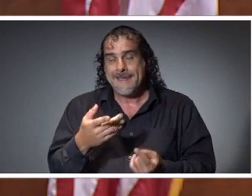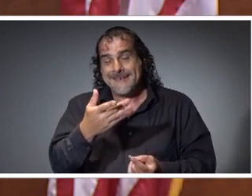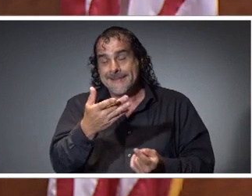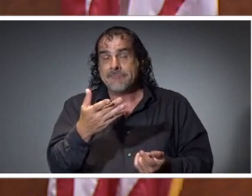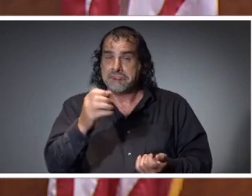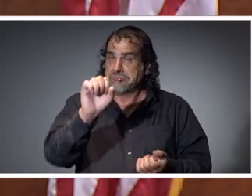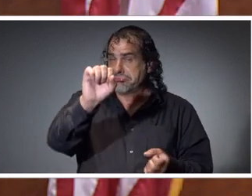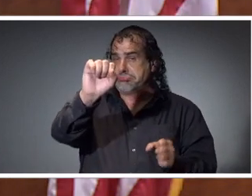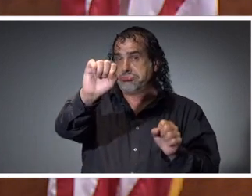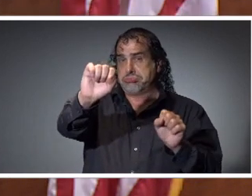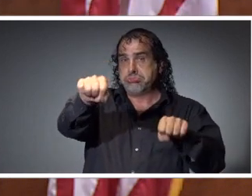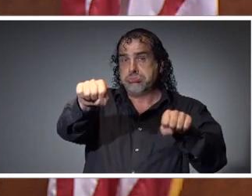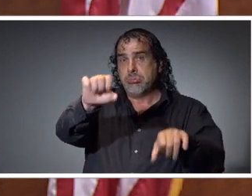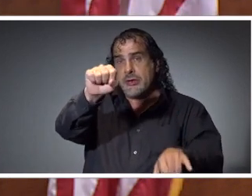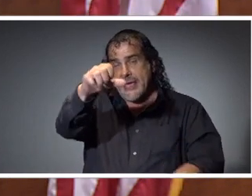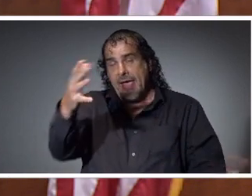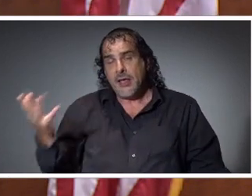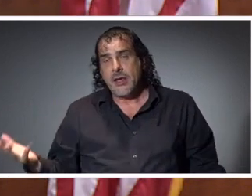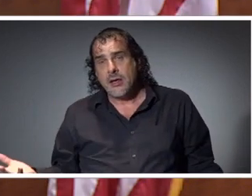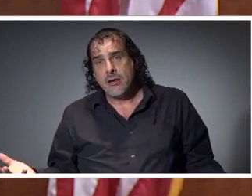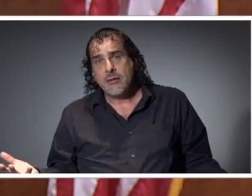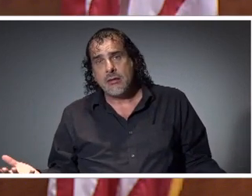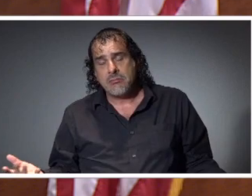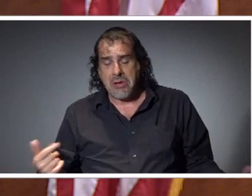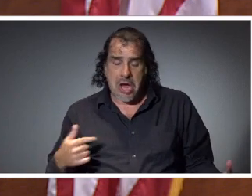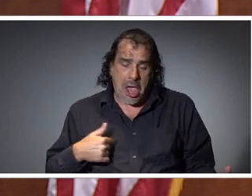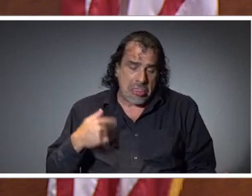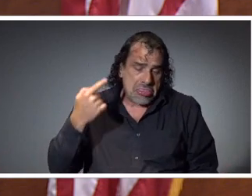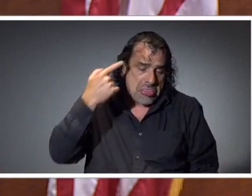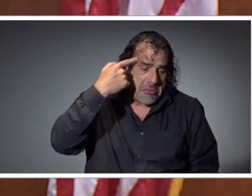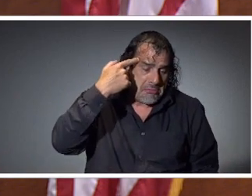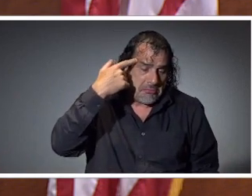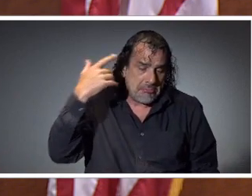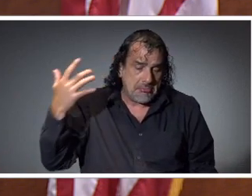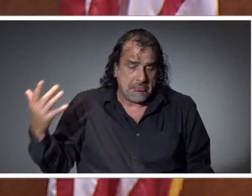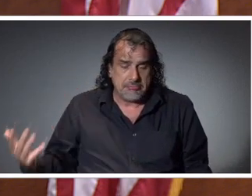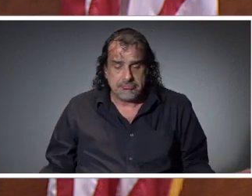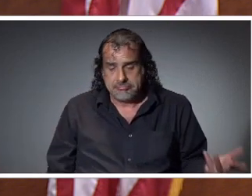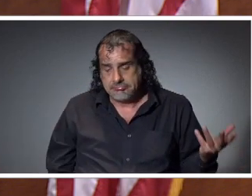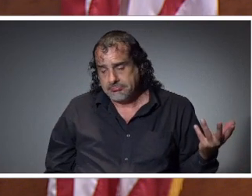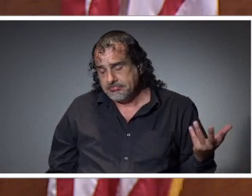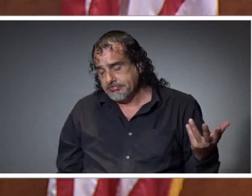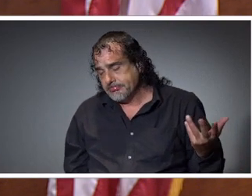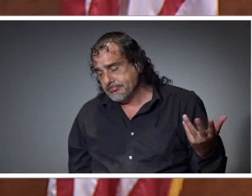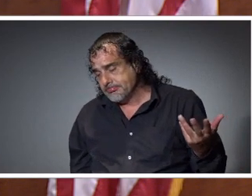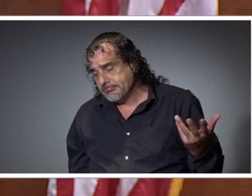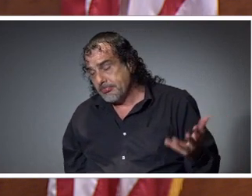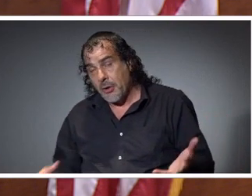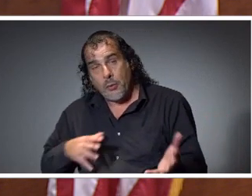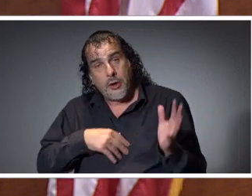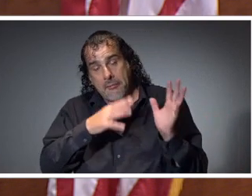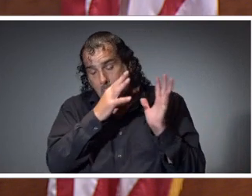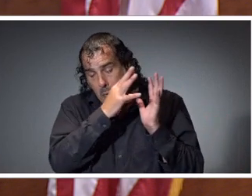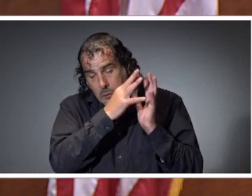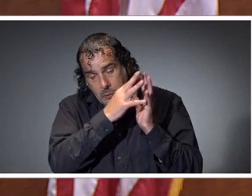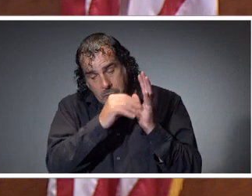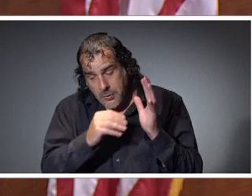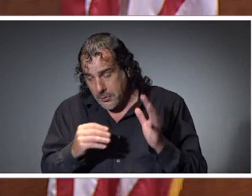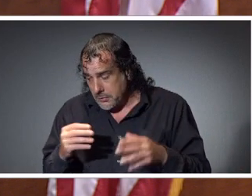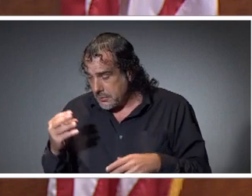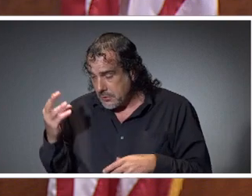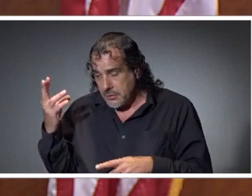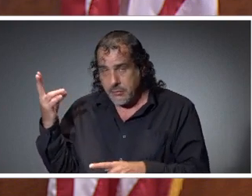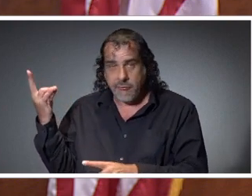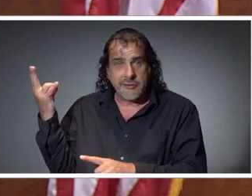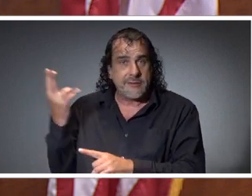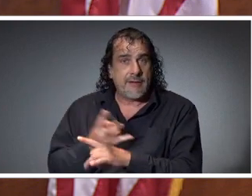possibility. And so I think one of the things that we have learned as we've gone through the last